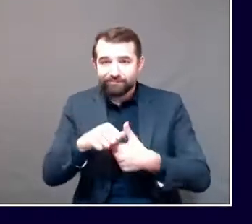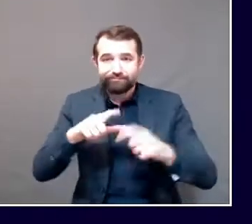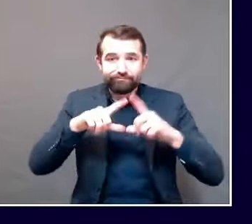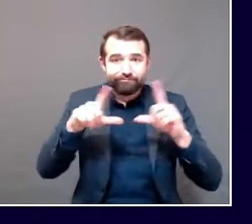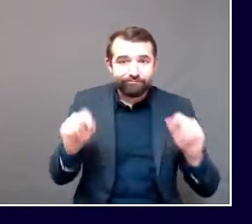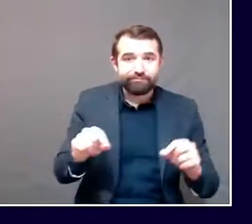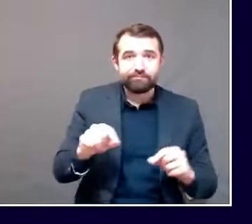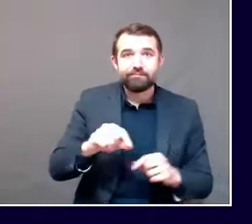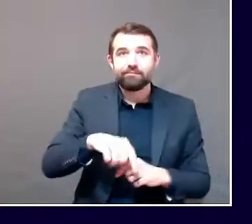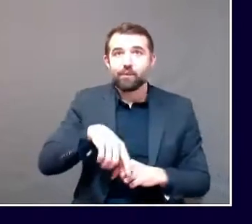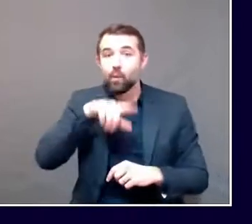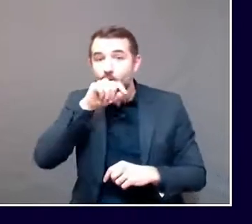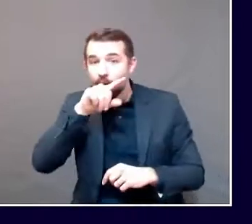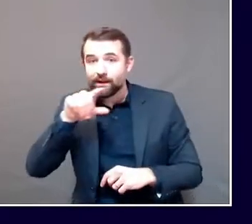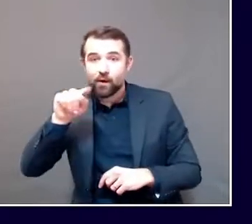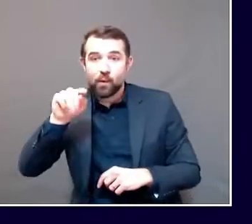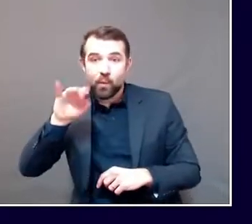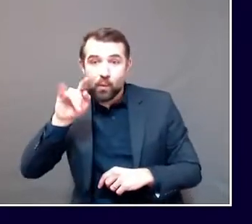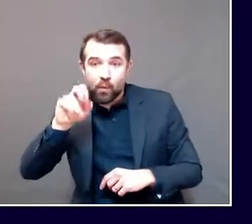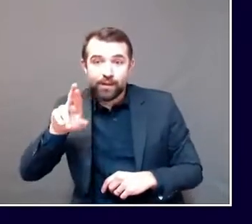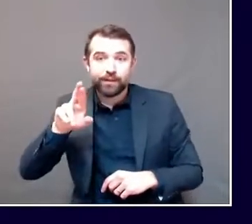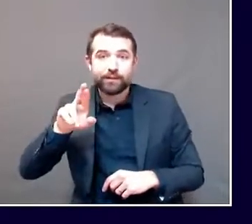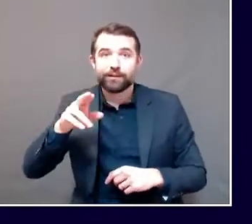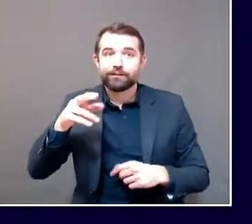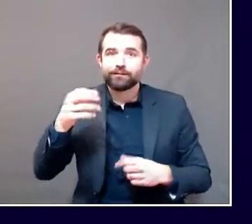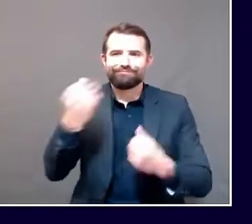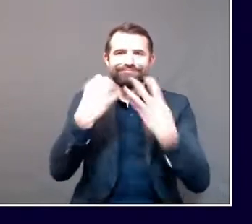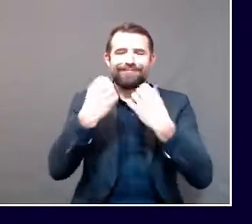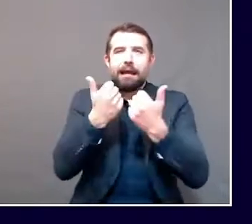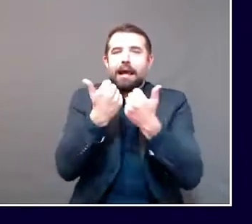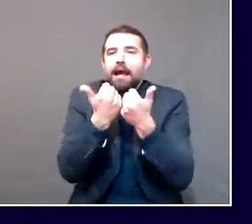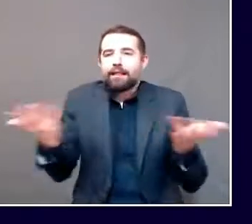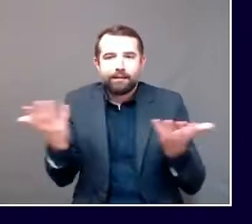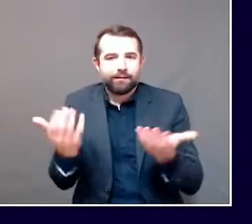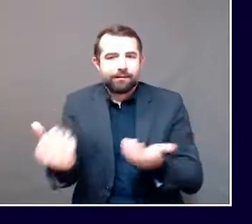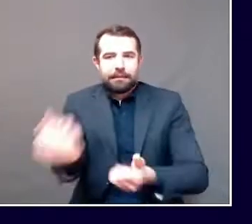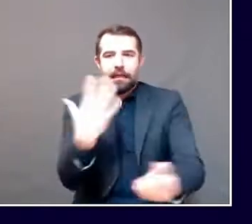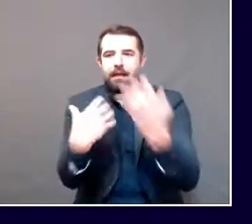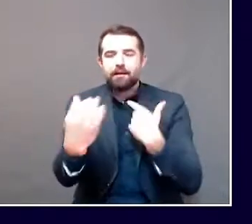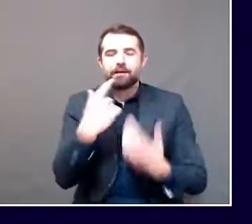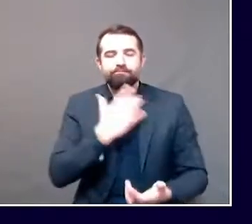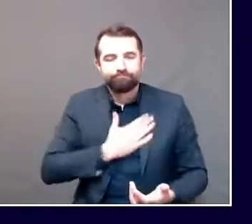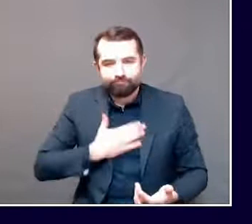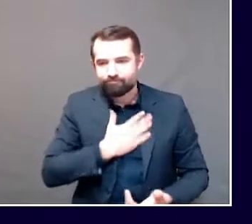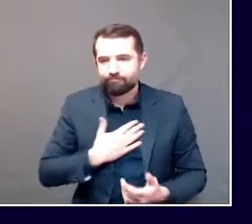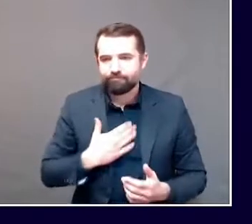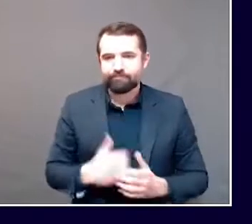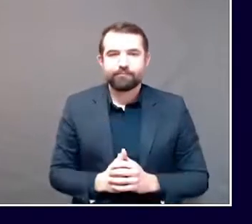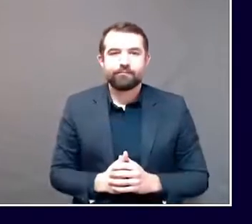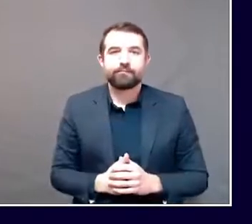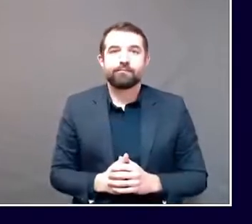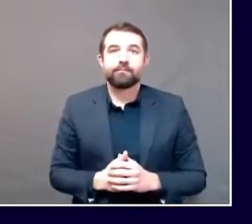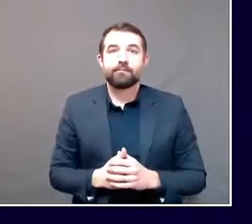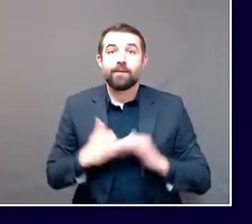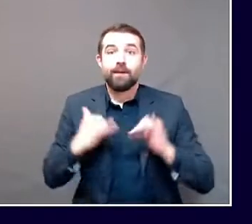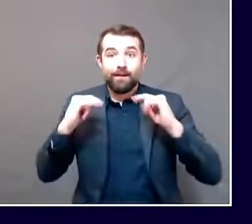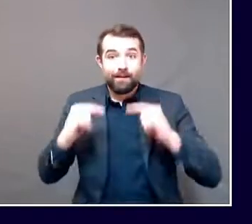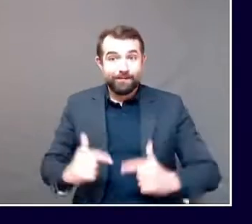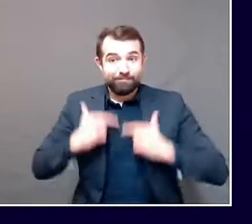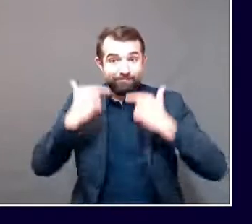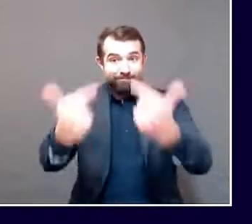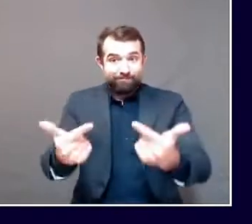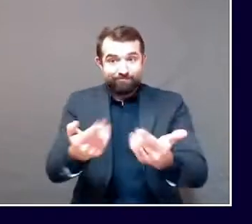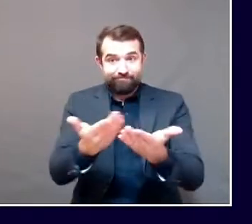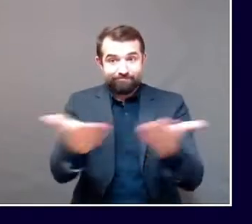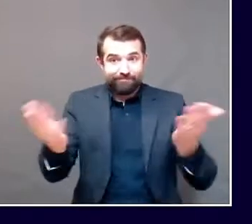coming. We see those and we will collect all of those and keep answering your questions. So with that, we're going to turn things over to our colleagues in the